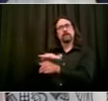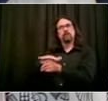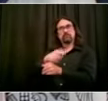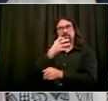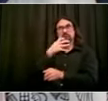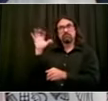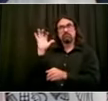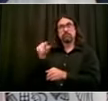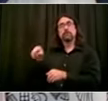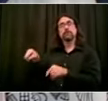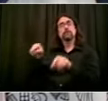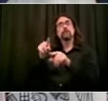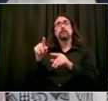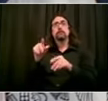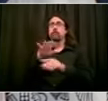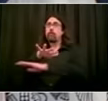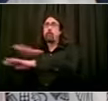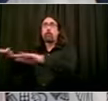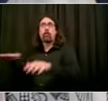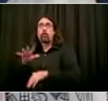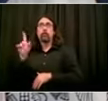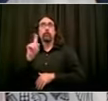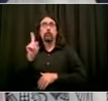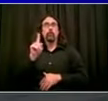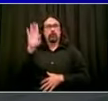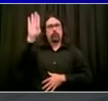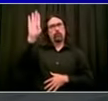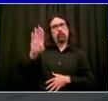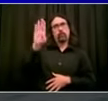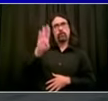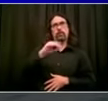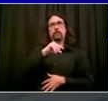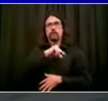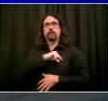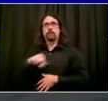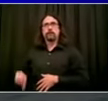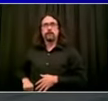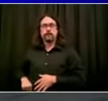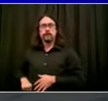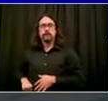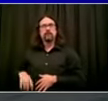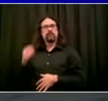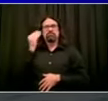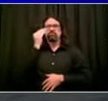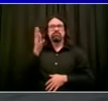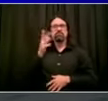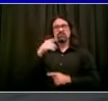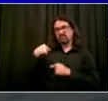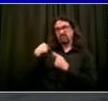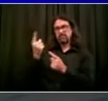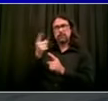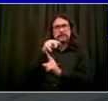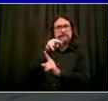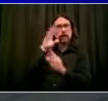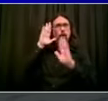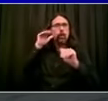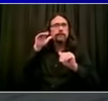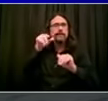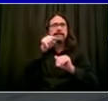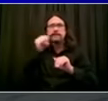more. We have a watch list that I talked about yesterday, 11 zip codes. We're adding one more to the watch list, and that is zip